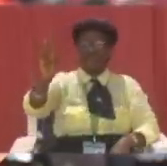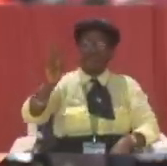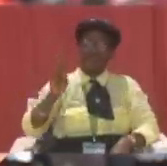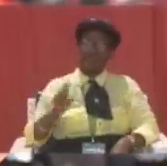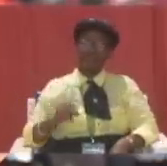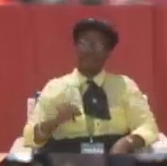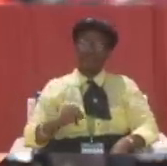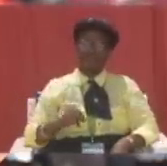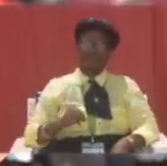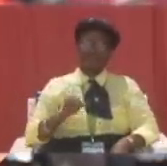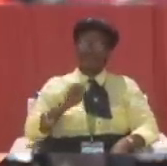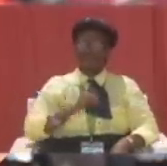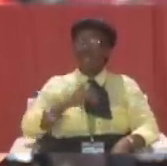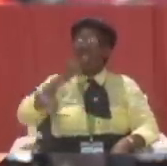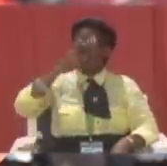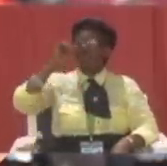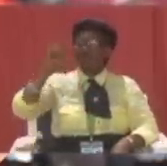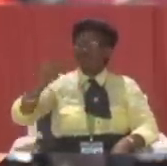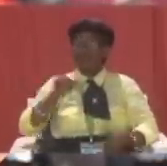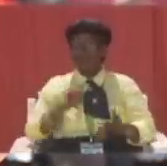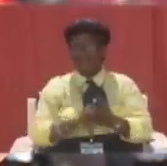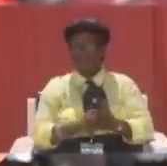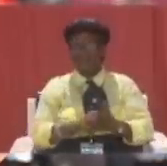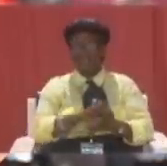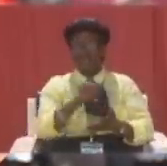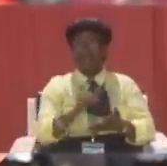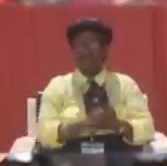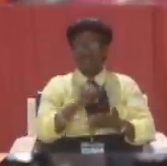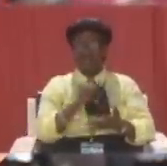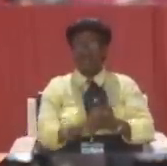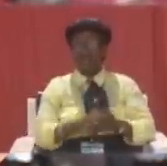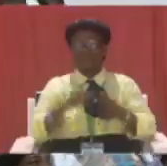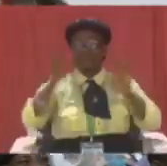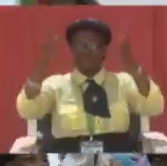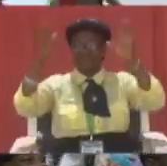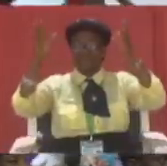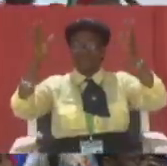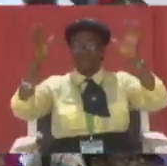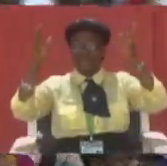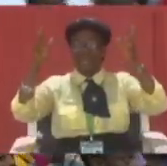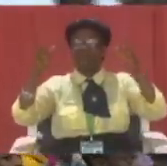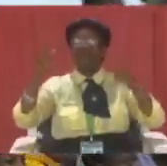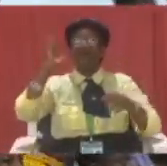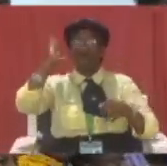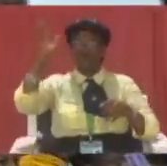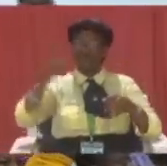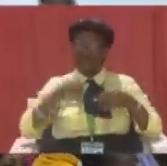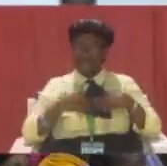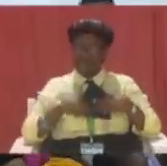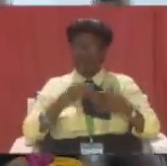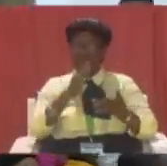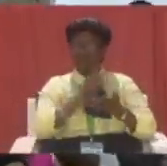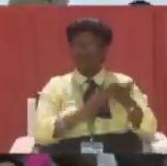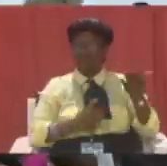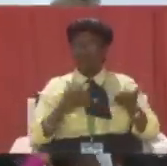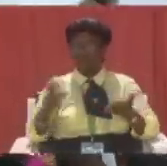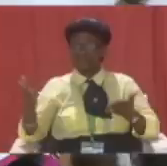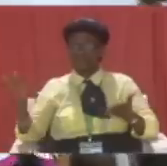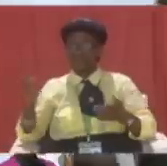I decree that those who are clapping today will always have something to clap about.